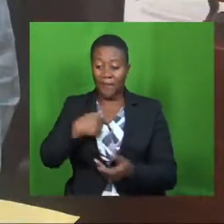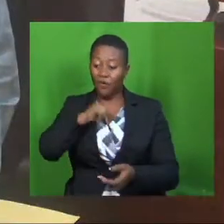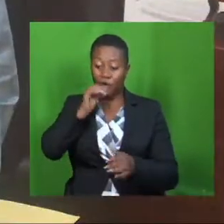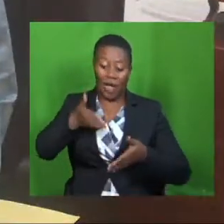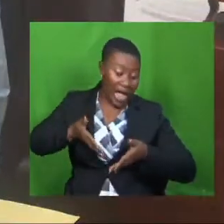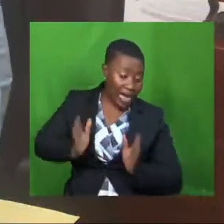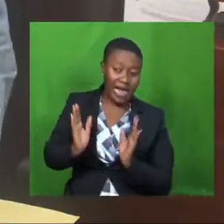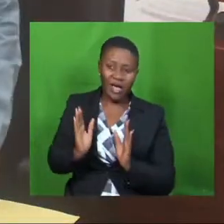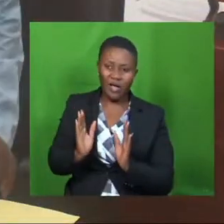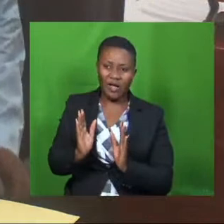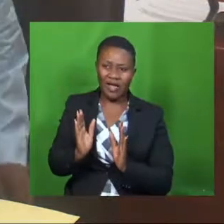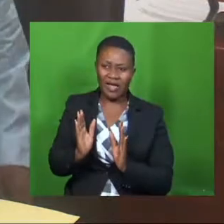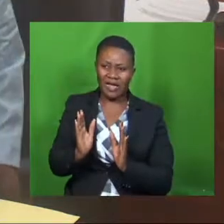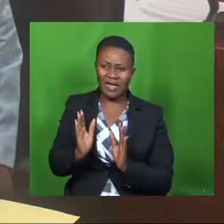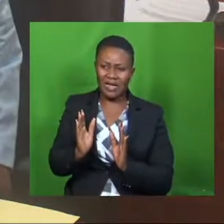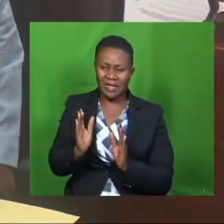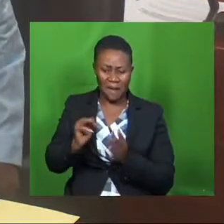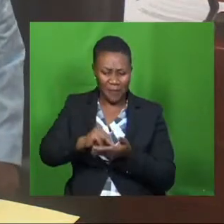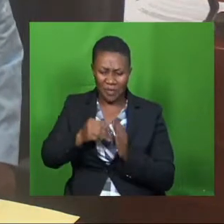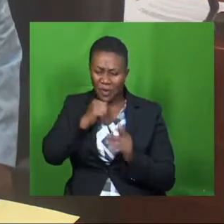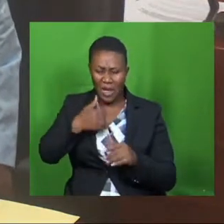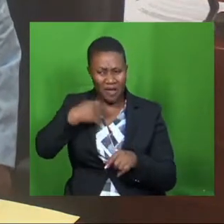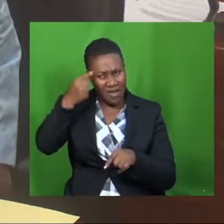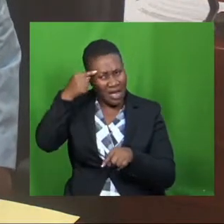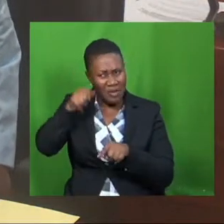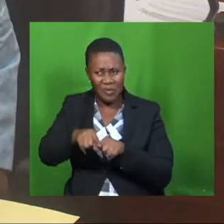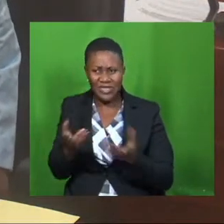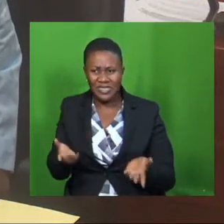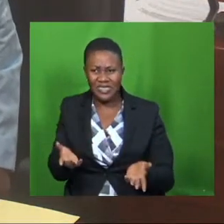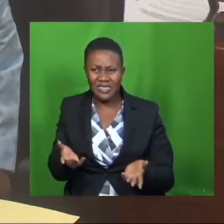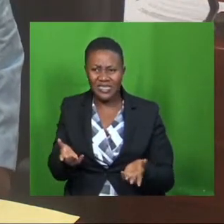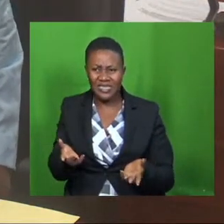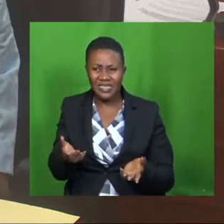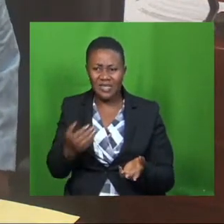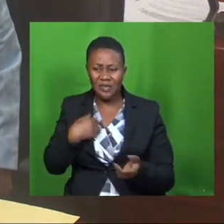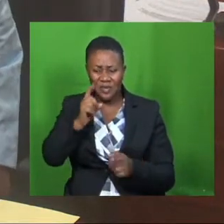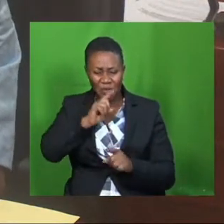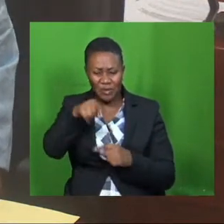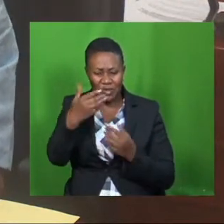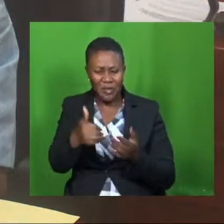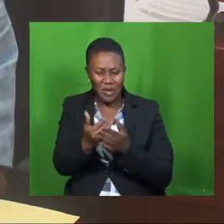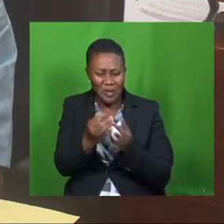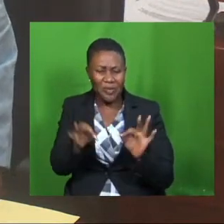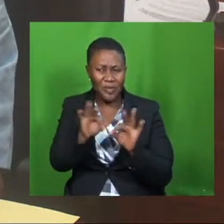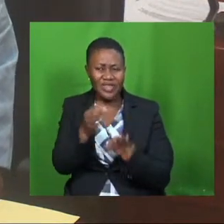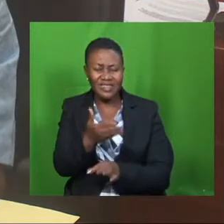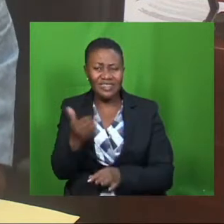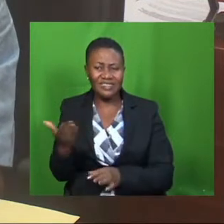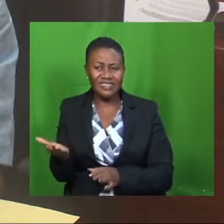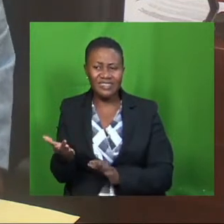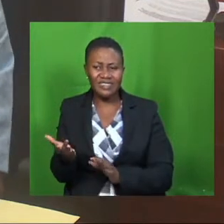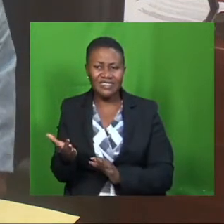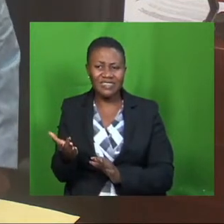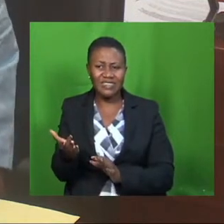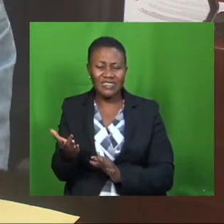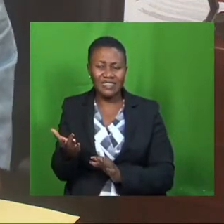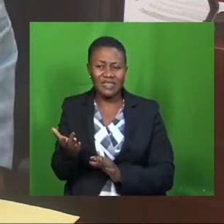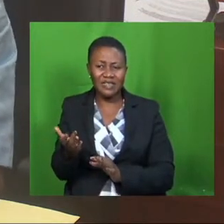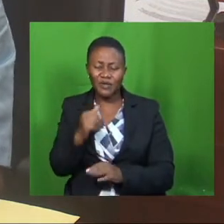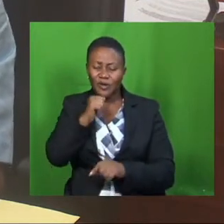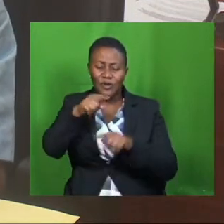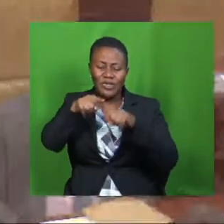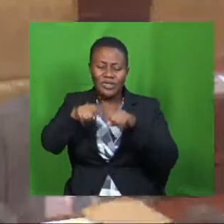Yes, in dollar terms than now. Don't let any pretenders deceive you. Don't let any pretenders deceive you.